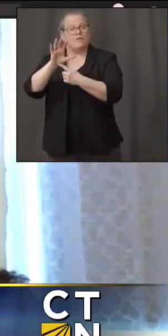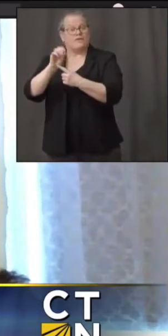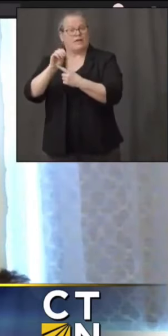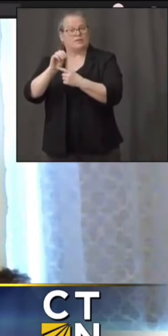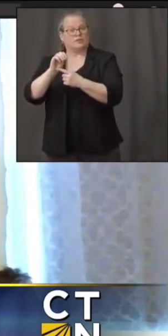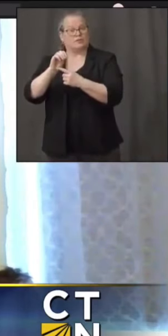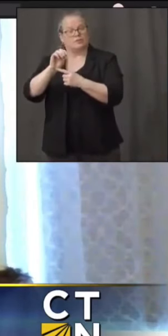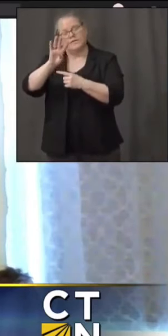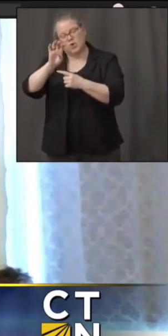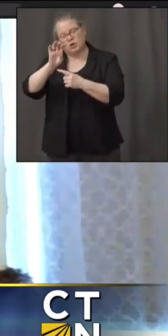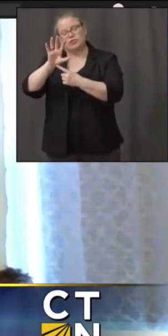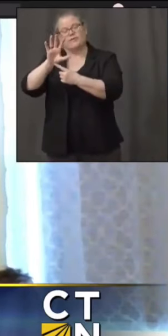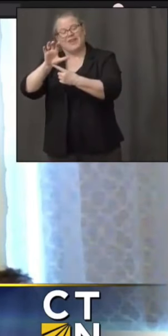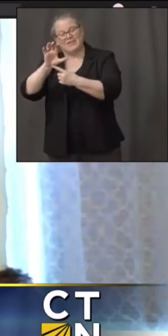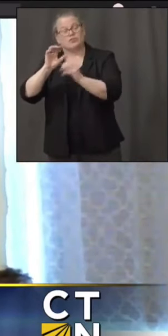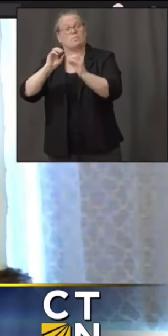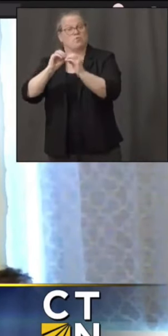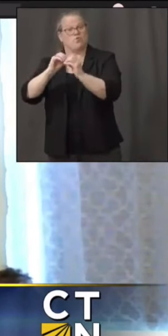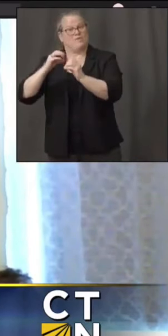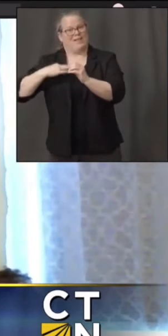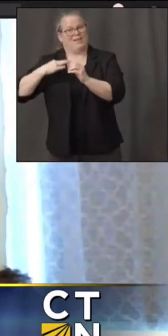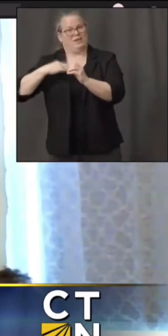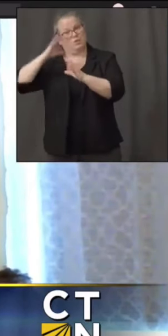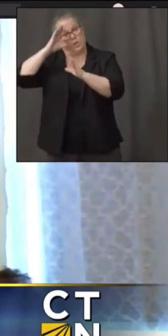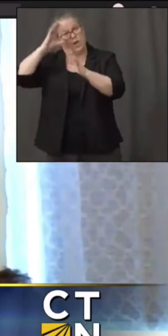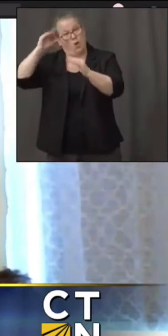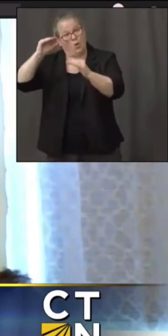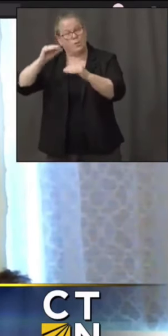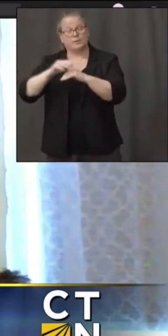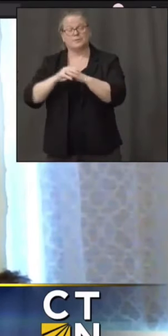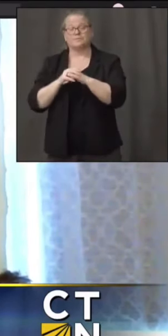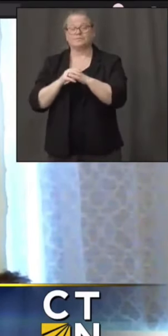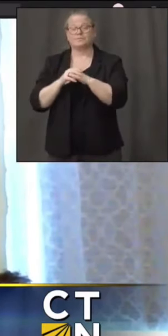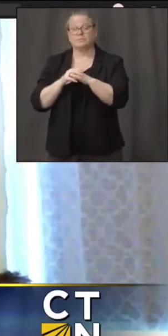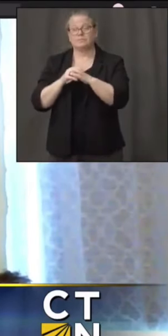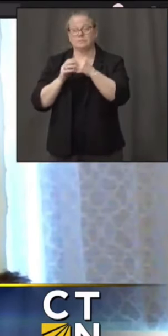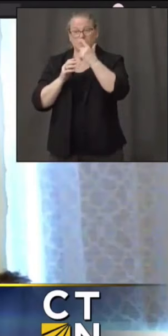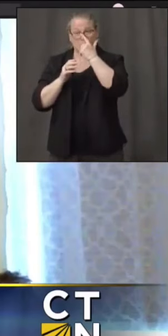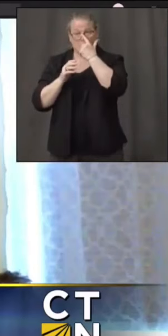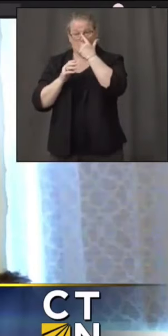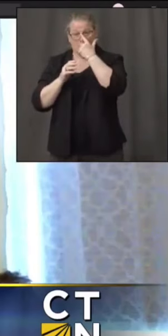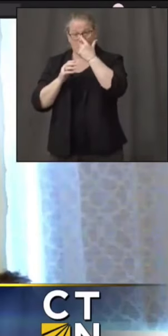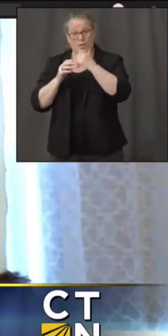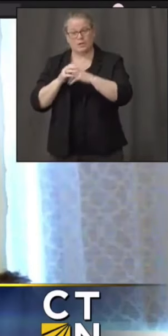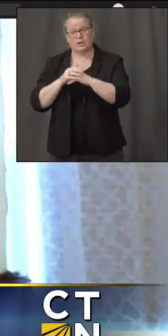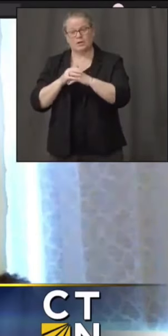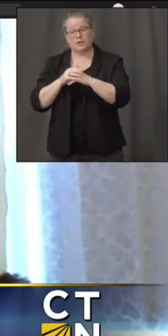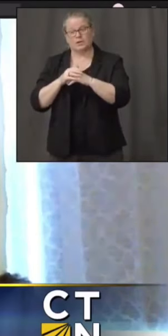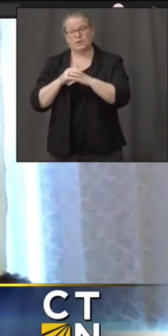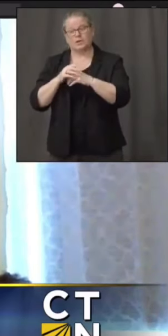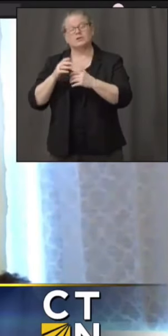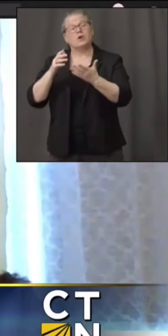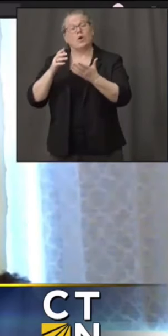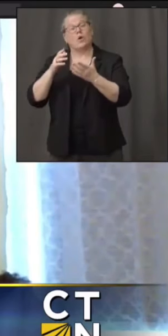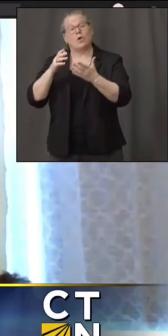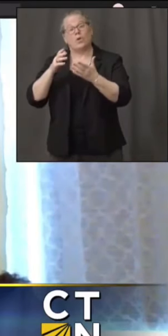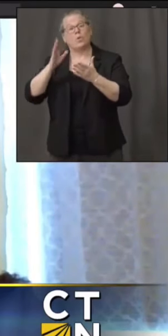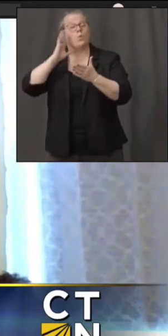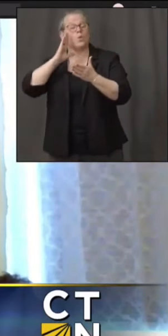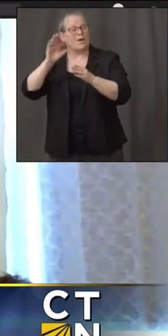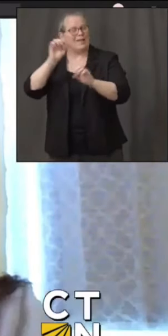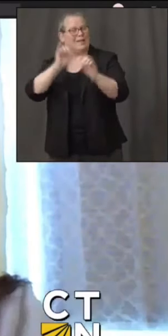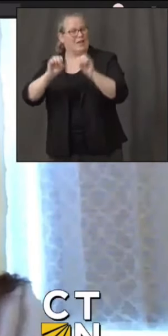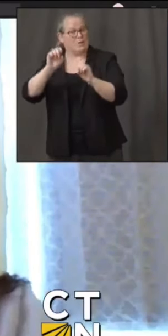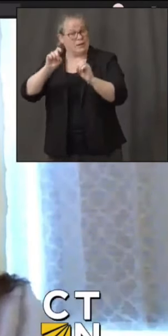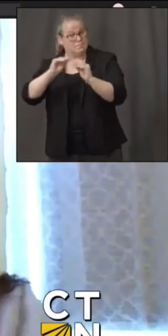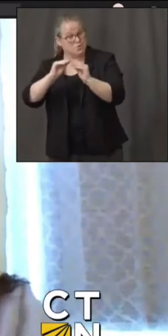institutions. And we're really looking at a scaled approach, so we will be continuing to evaluate the need for additional volunteers or staff as